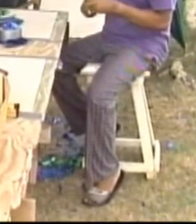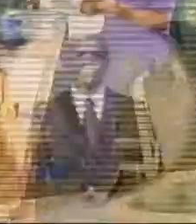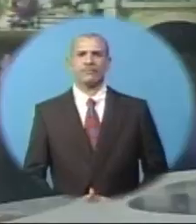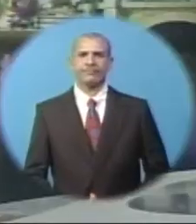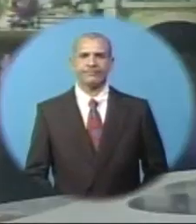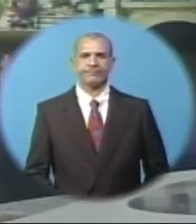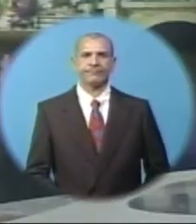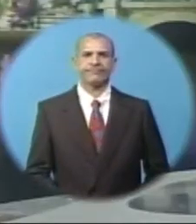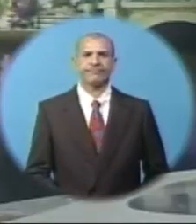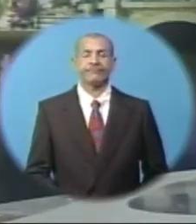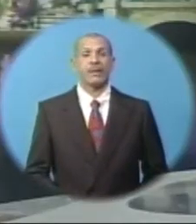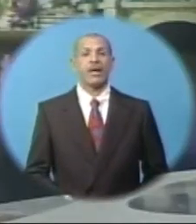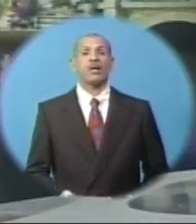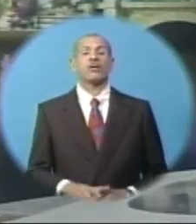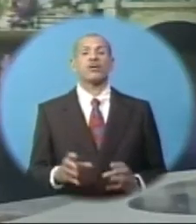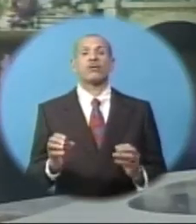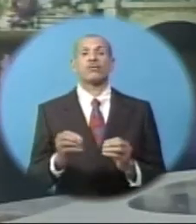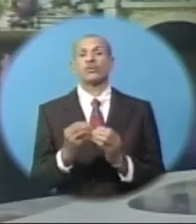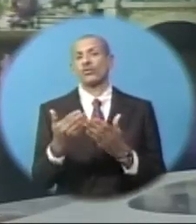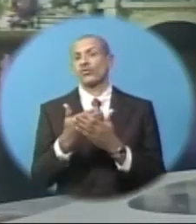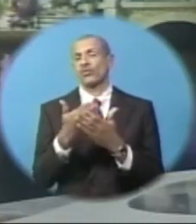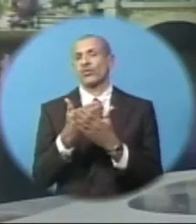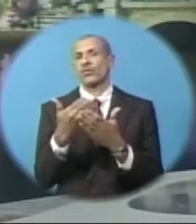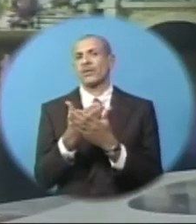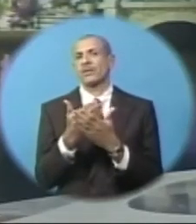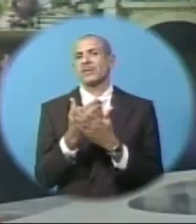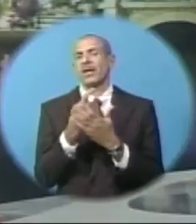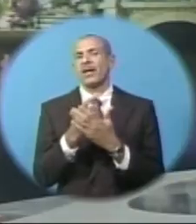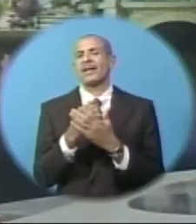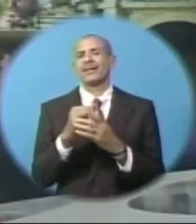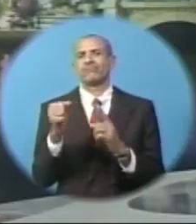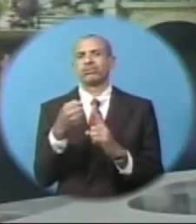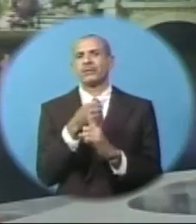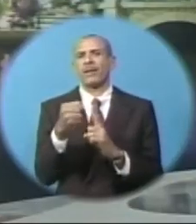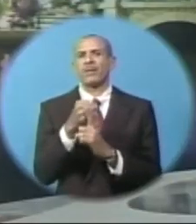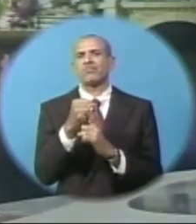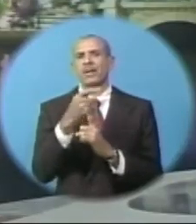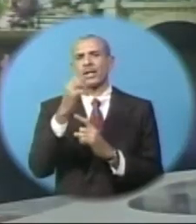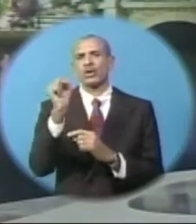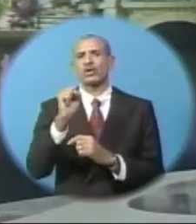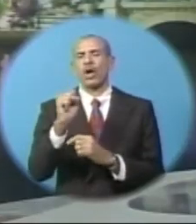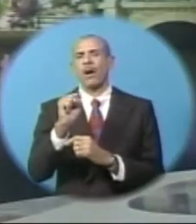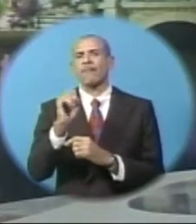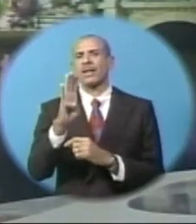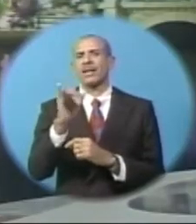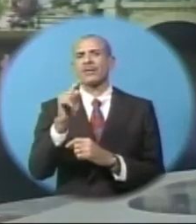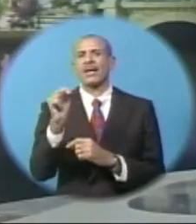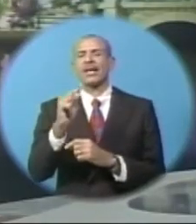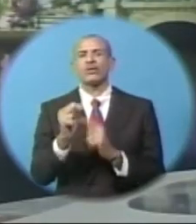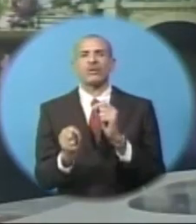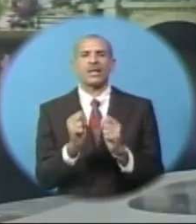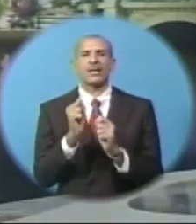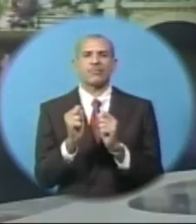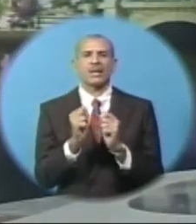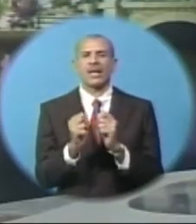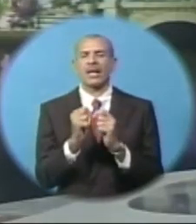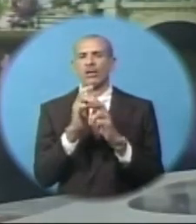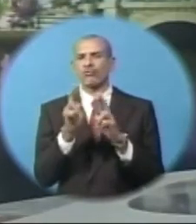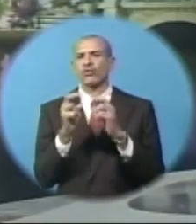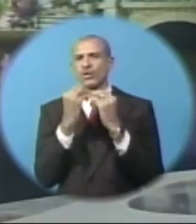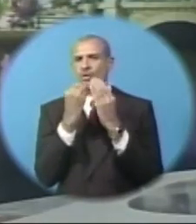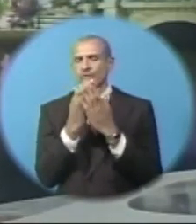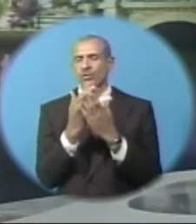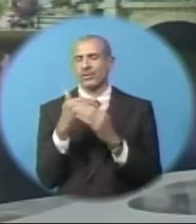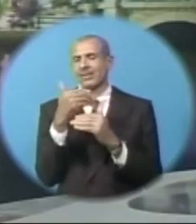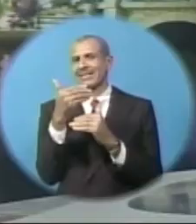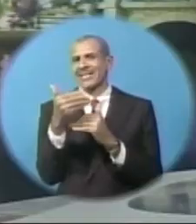News. We will bring you the latest on the damage caused by Tropical Storm Brett in Trinidad and Tobago in our regional segment, and that's coming